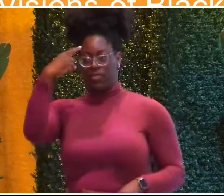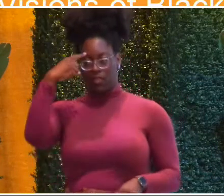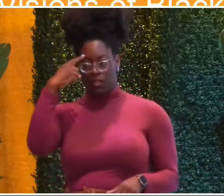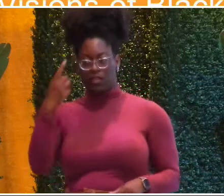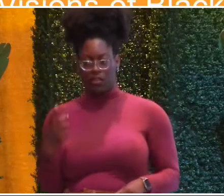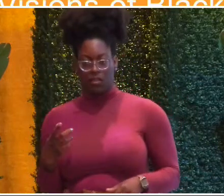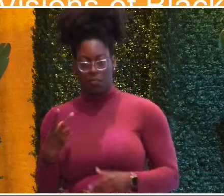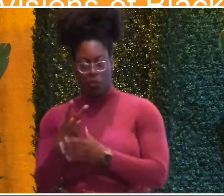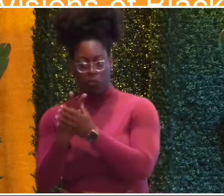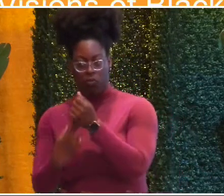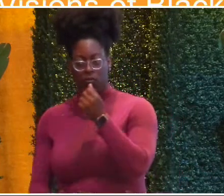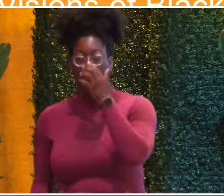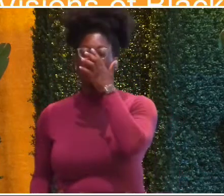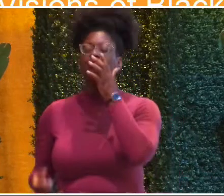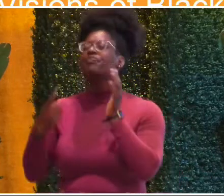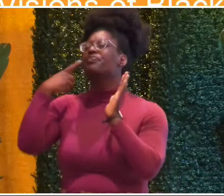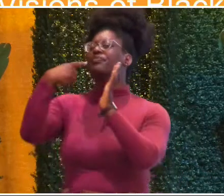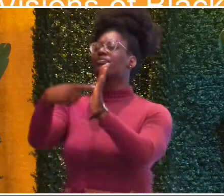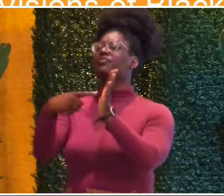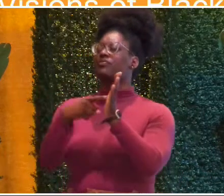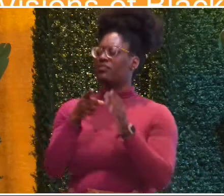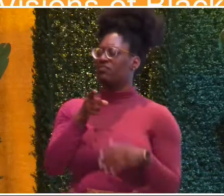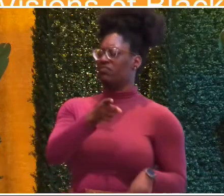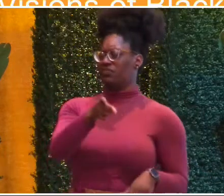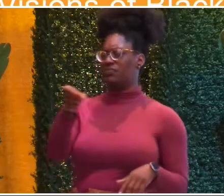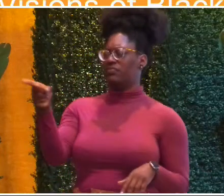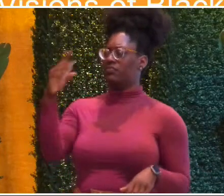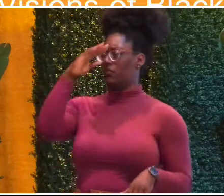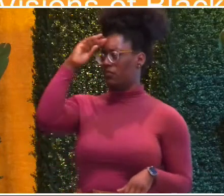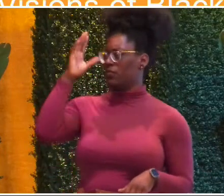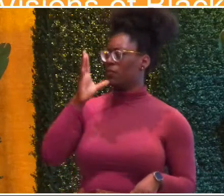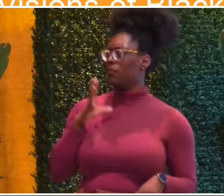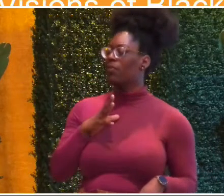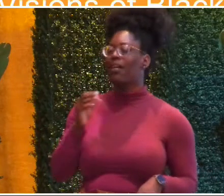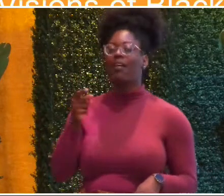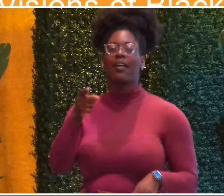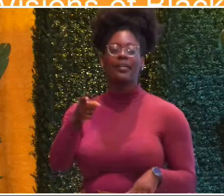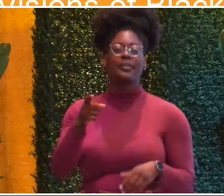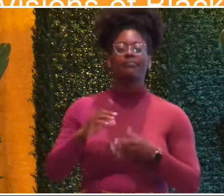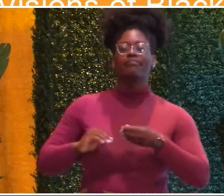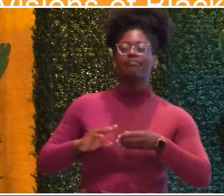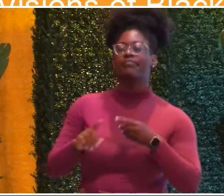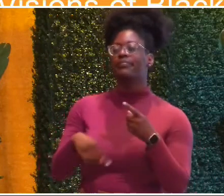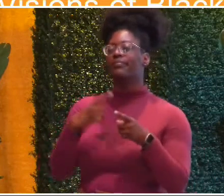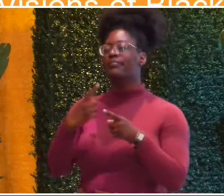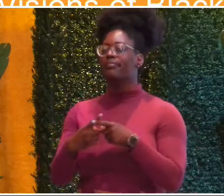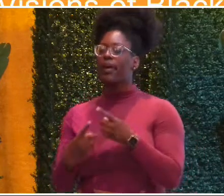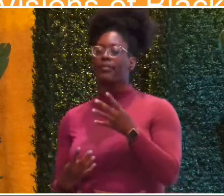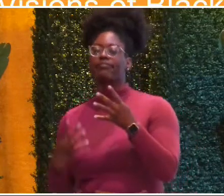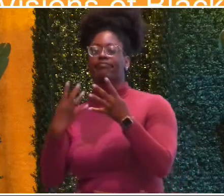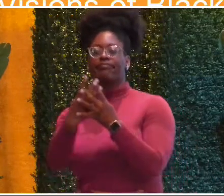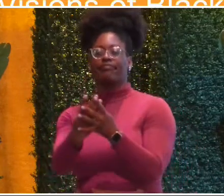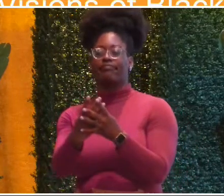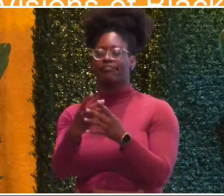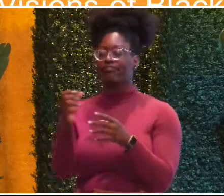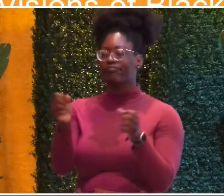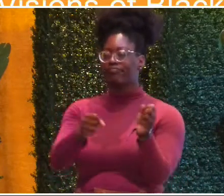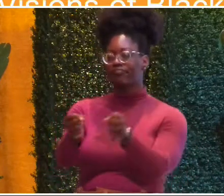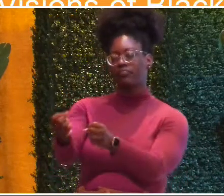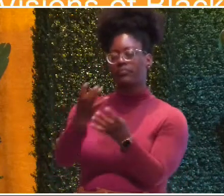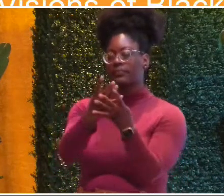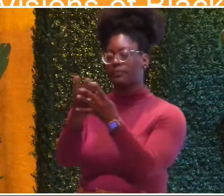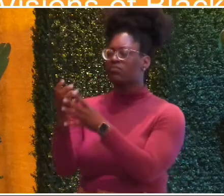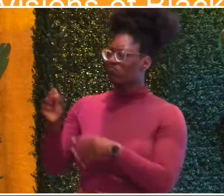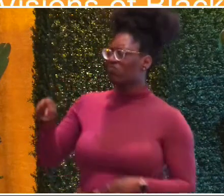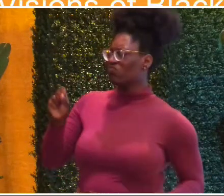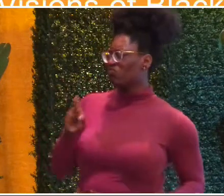for example, if you're a Black woman and you start talking about incarceration, sure, lots of Black women disproportionately locked